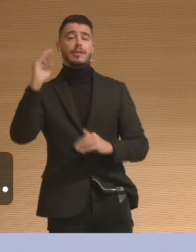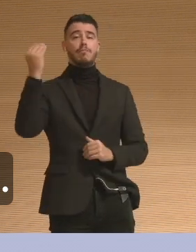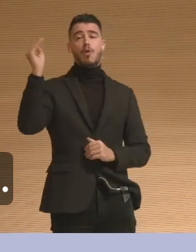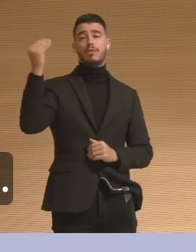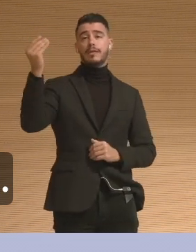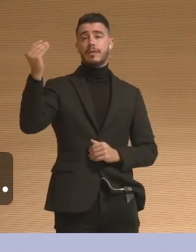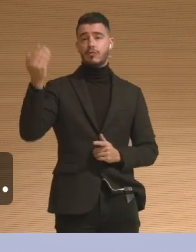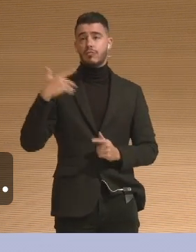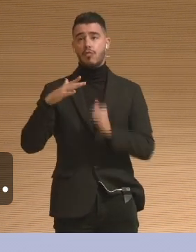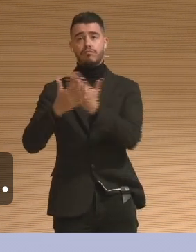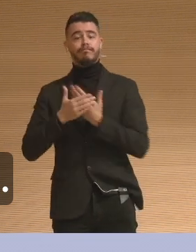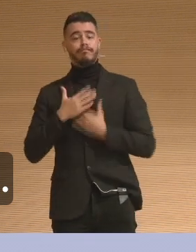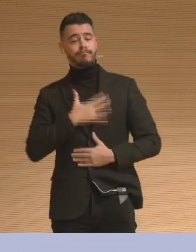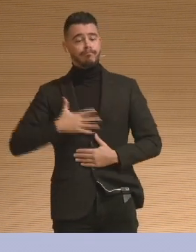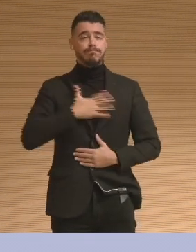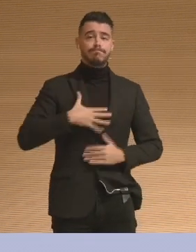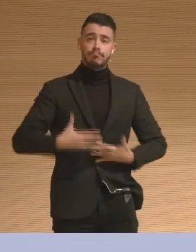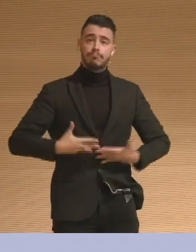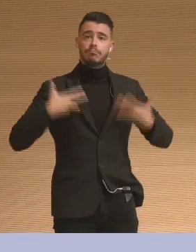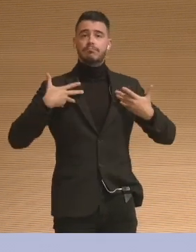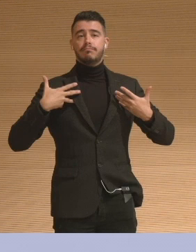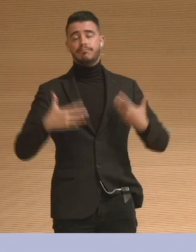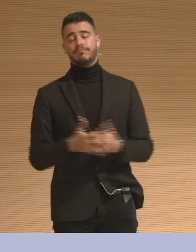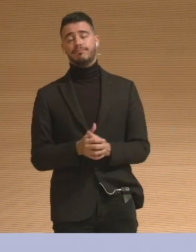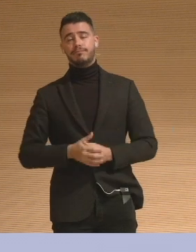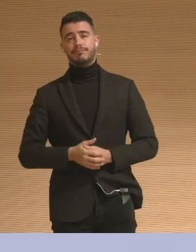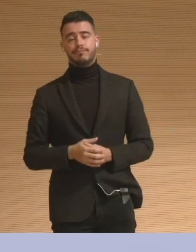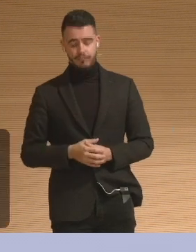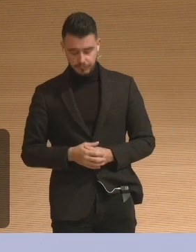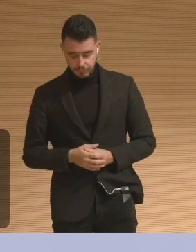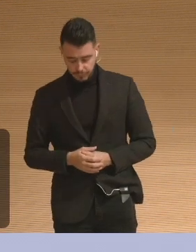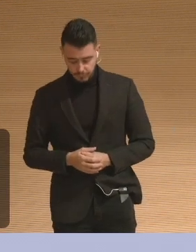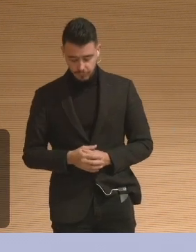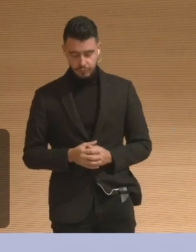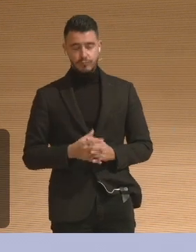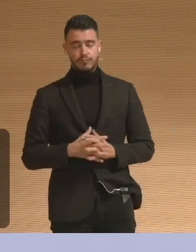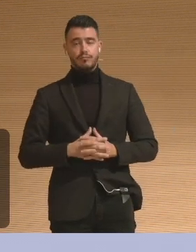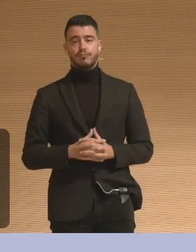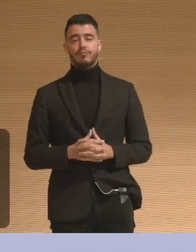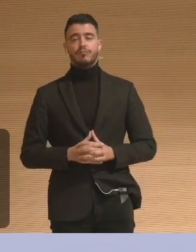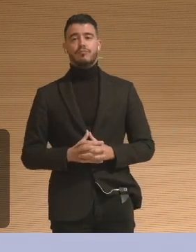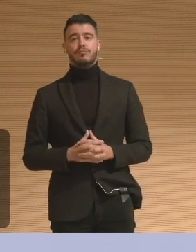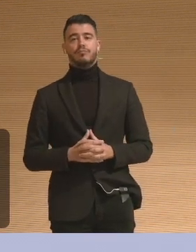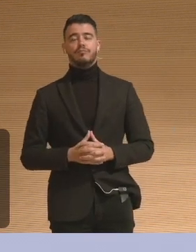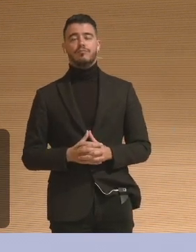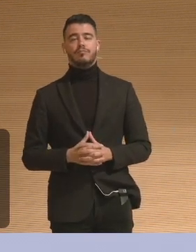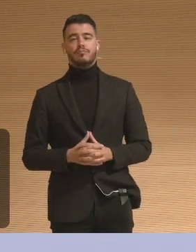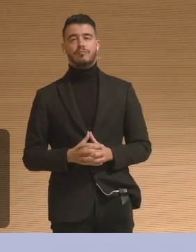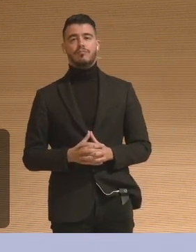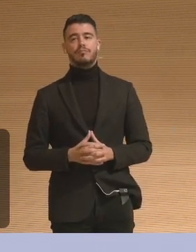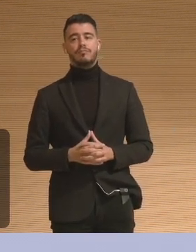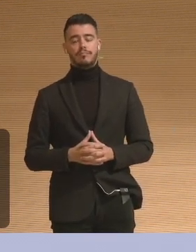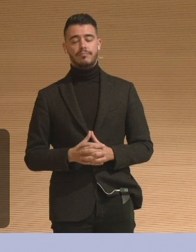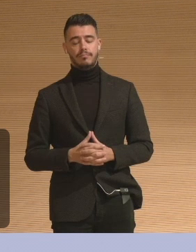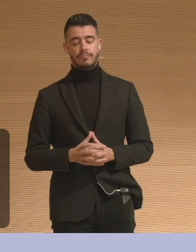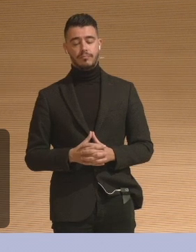explanation for the association. Apart from from improvements in our health, we can also understand